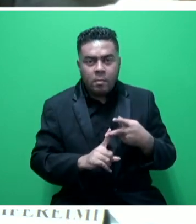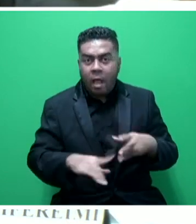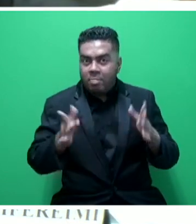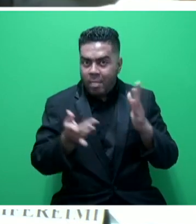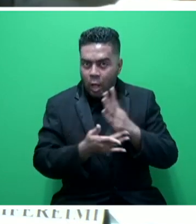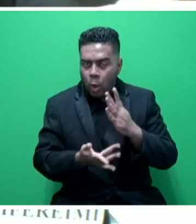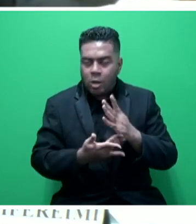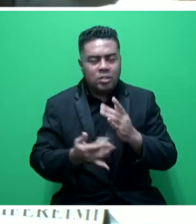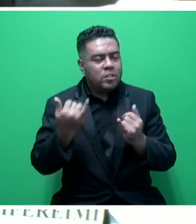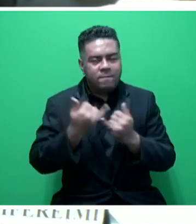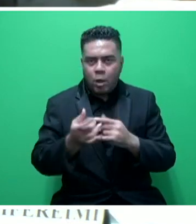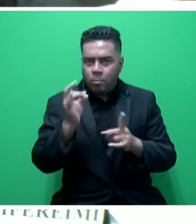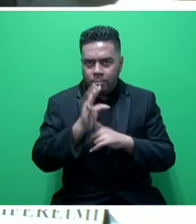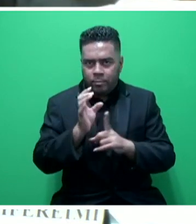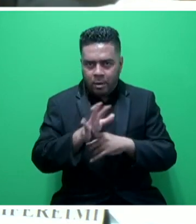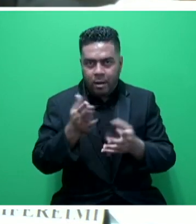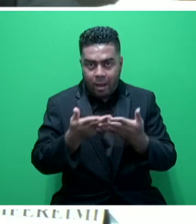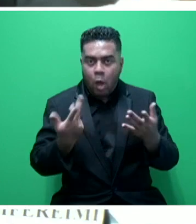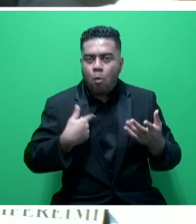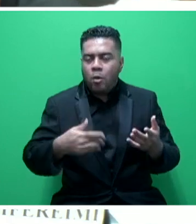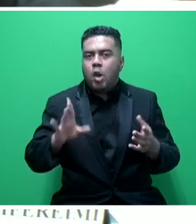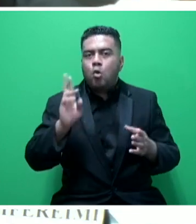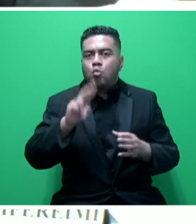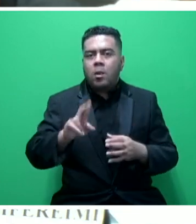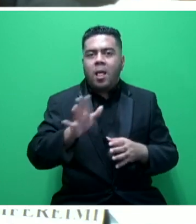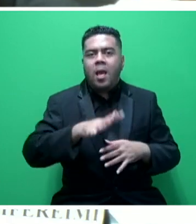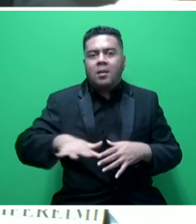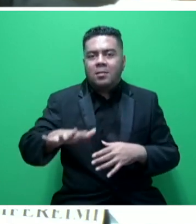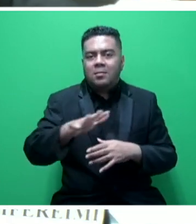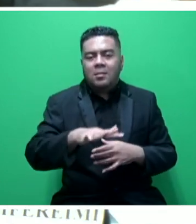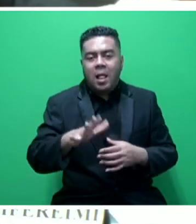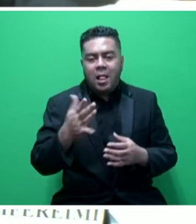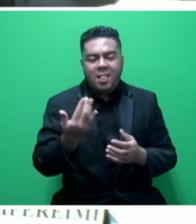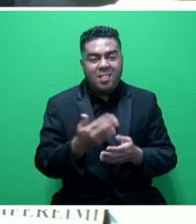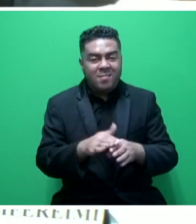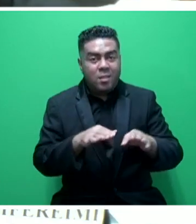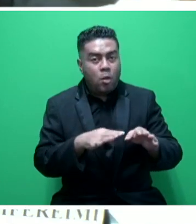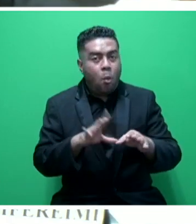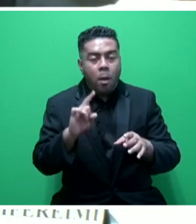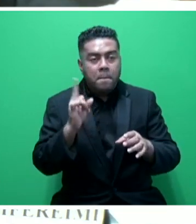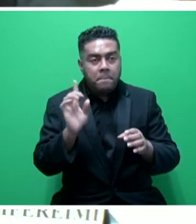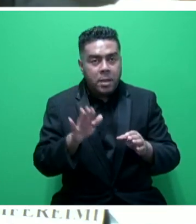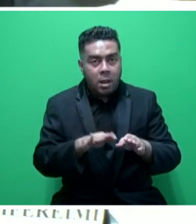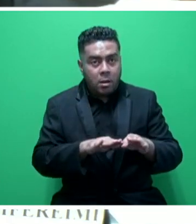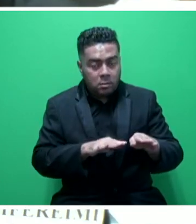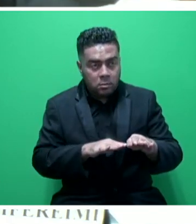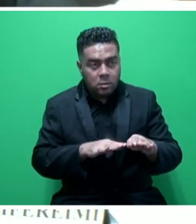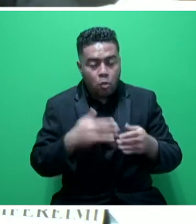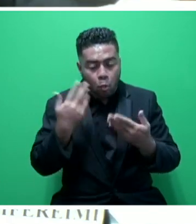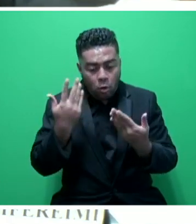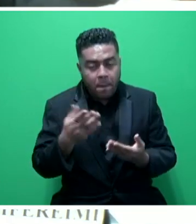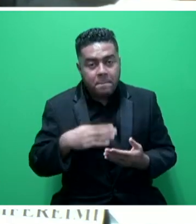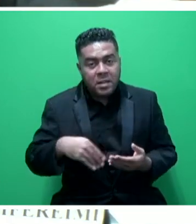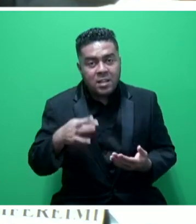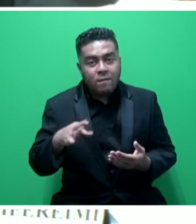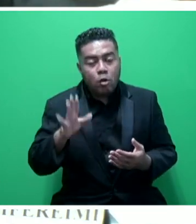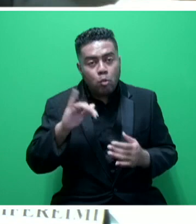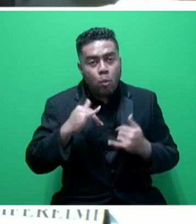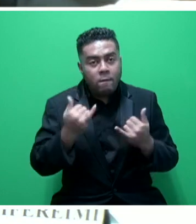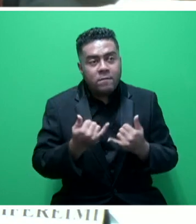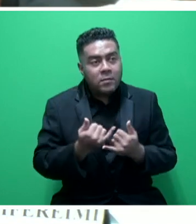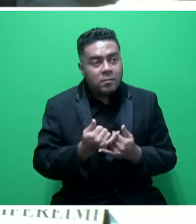Technology is very, very critical now in rural areas. And of course, leaving no one behind, the Honorable Minister for Social Welfare, Women, Children